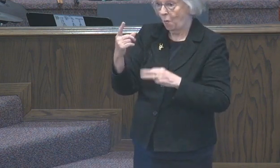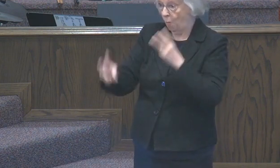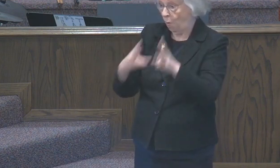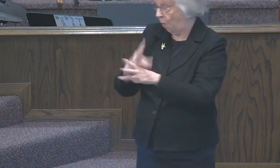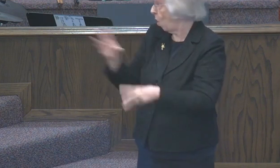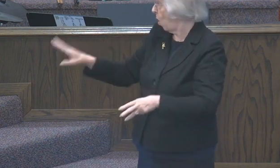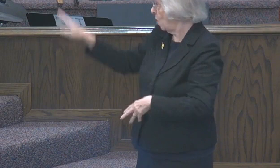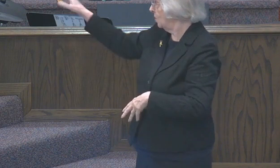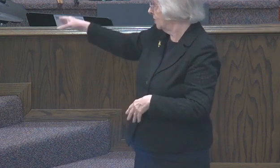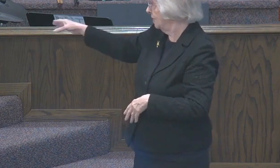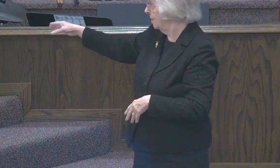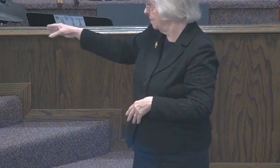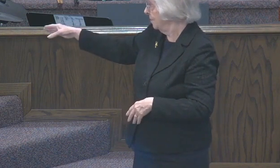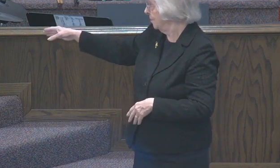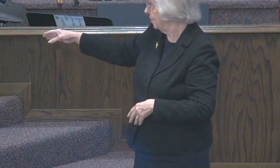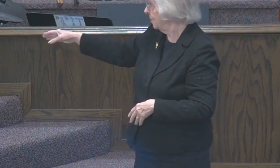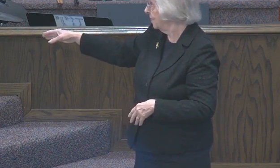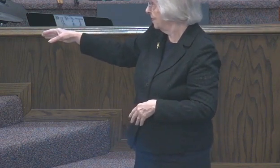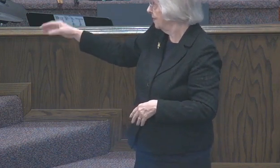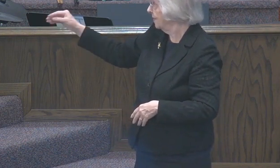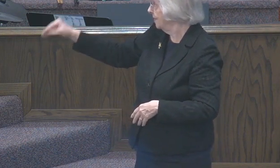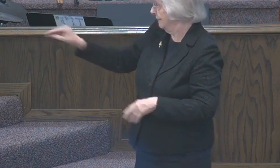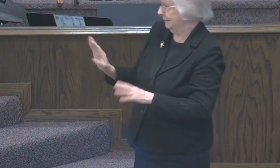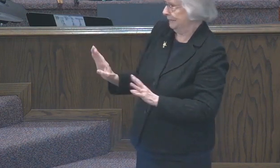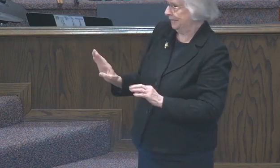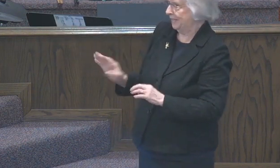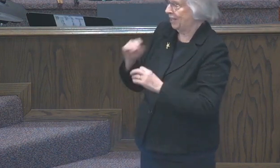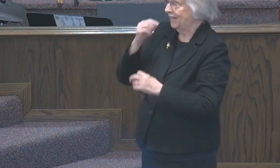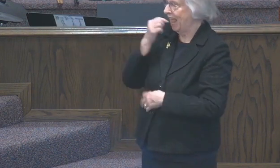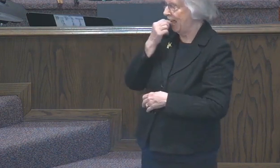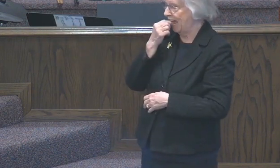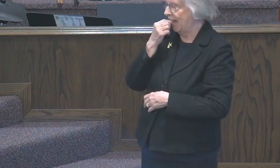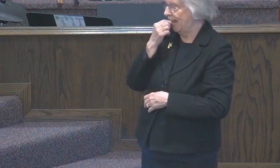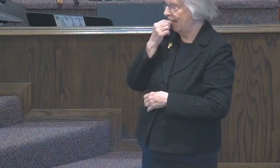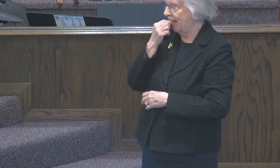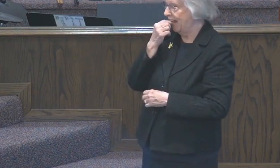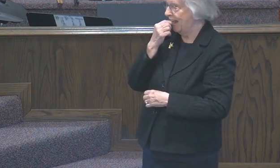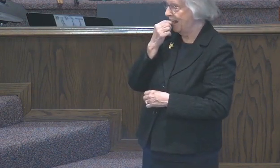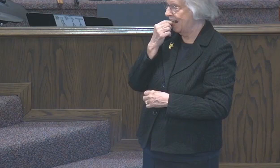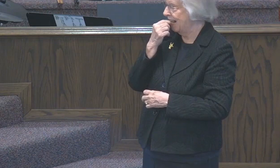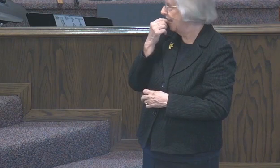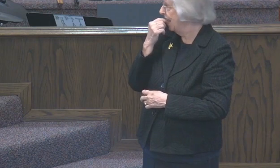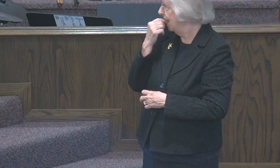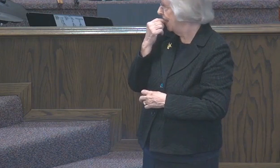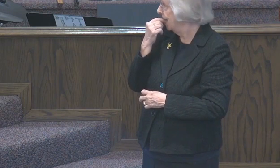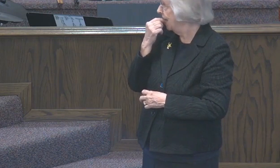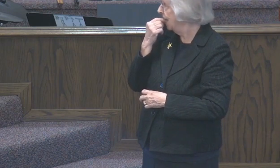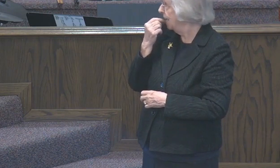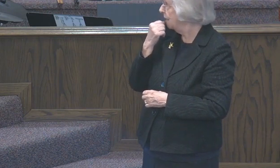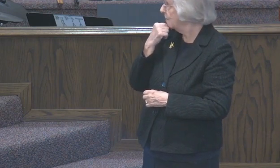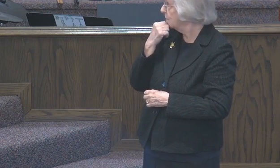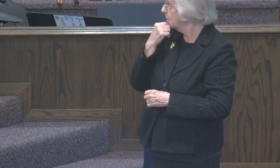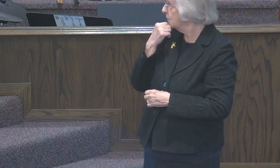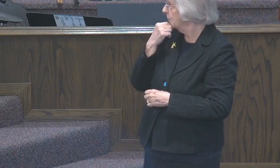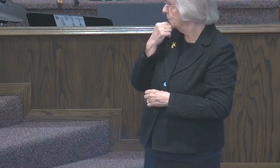I'll do kingdom work when it's kingdom time, but man, I want to do this world stuff when it seems like it's the good thing to do or the fun